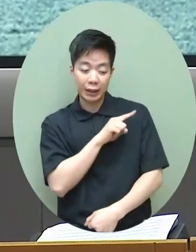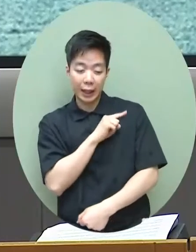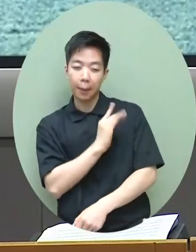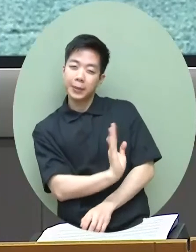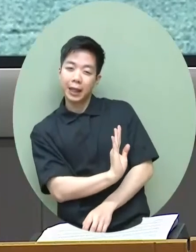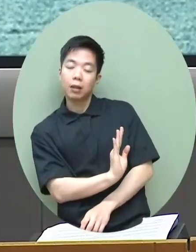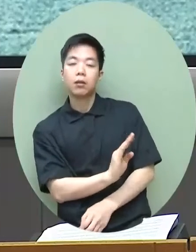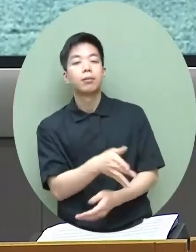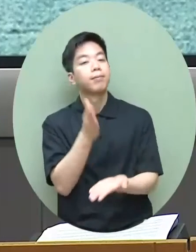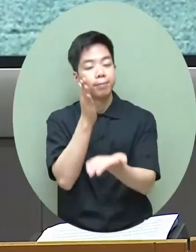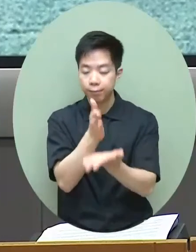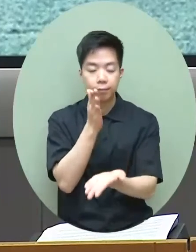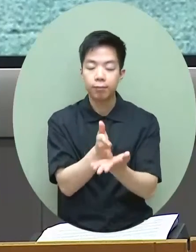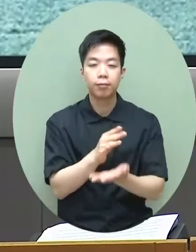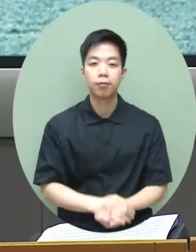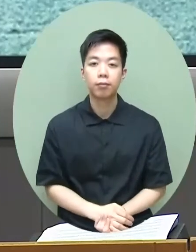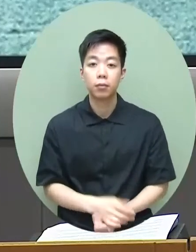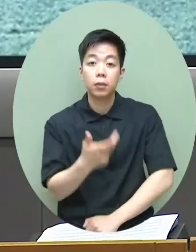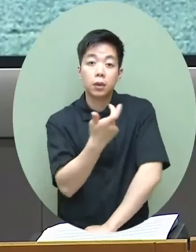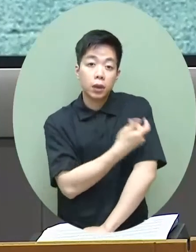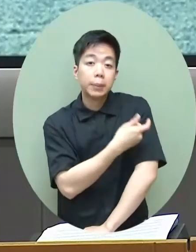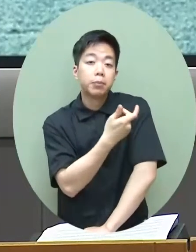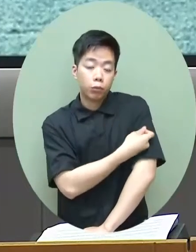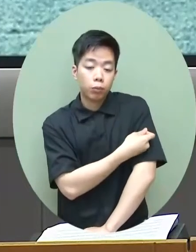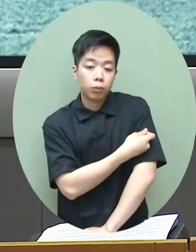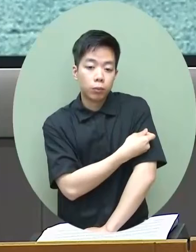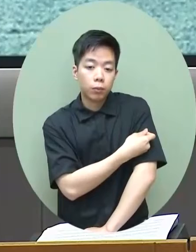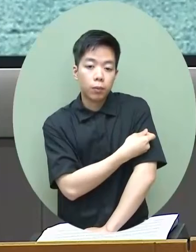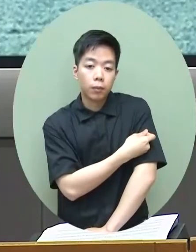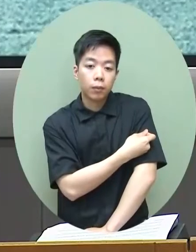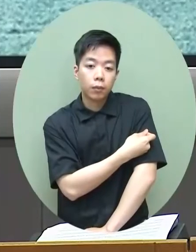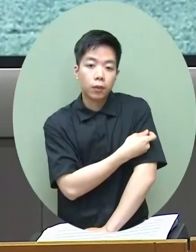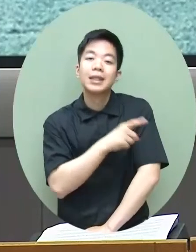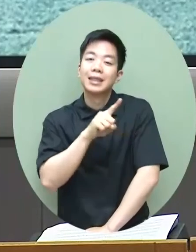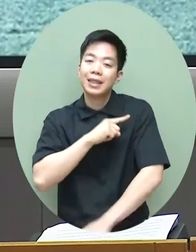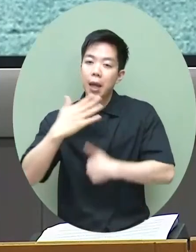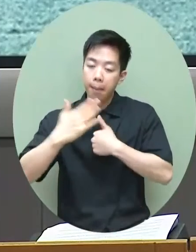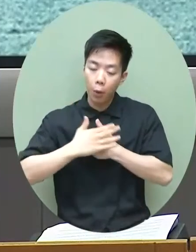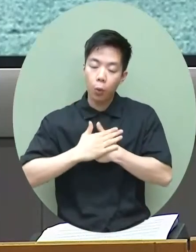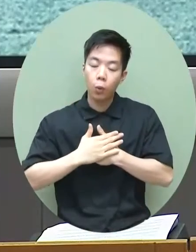you cannot build herd immunity by having other students